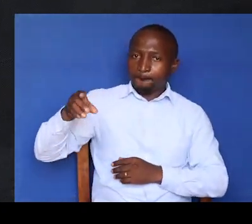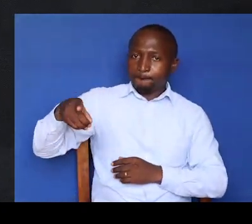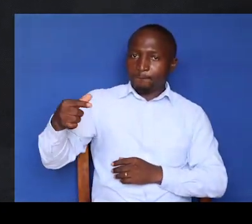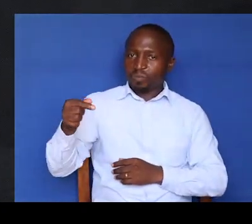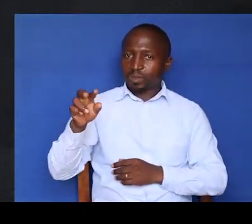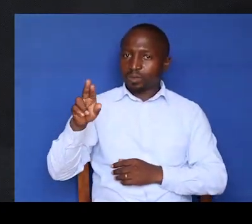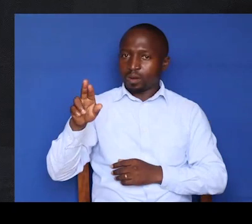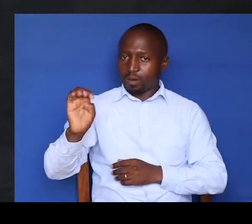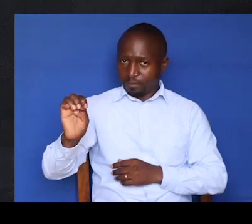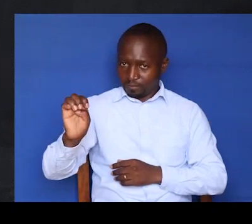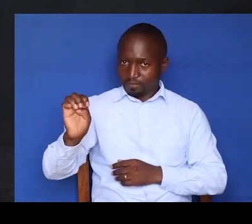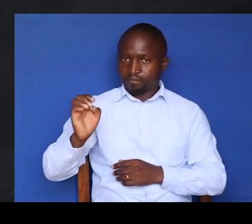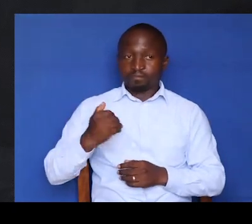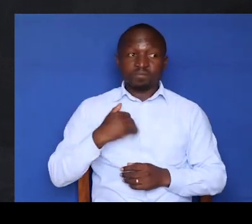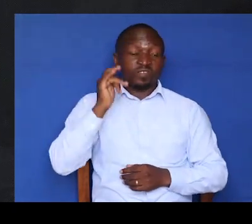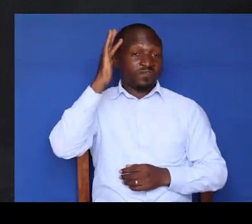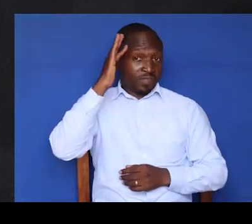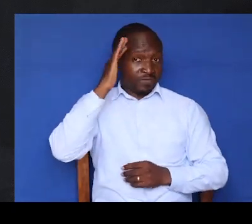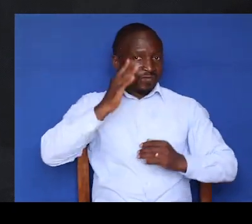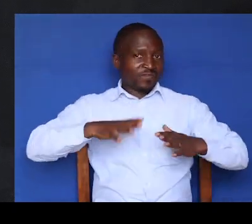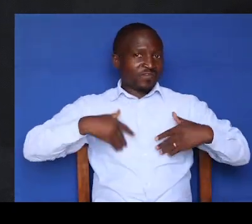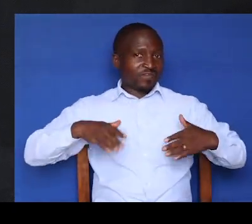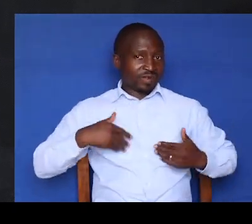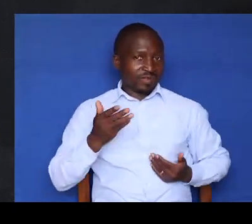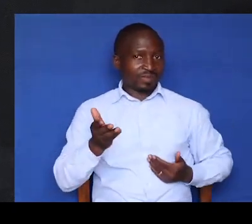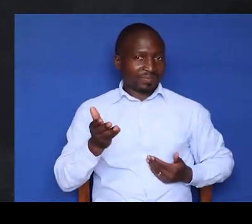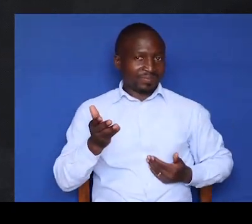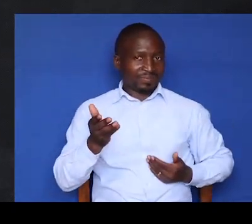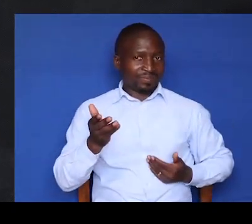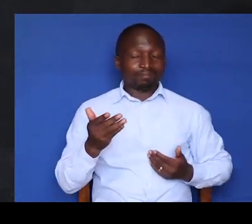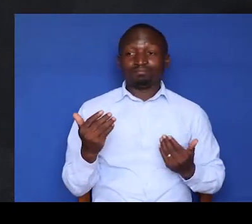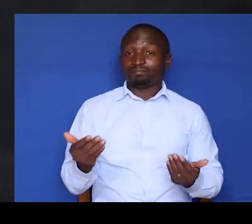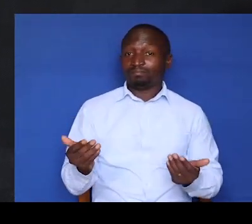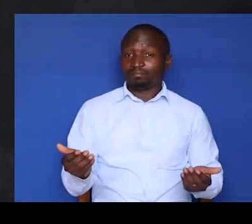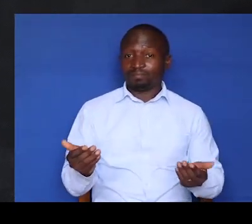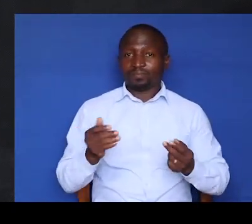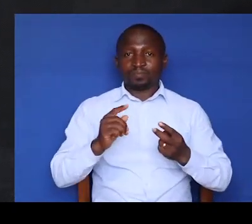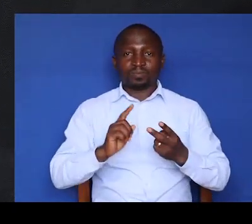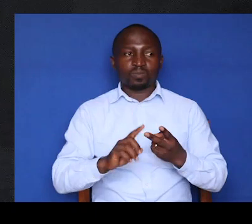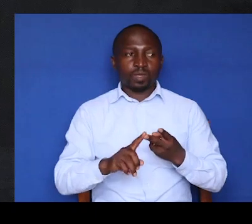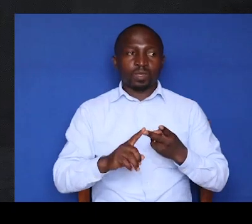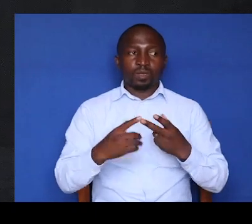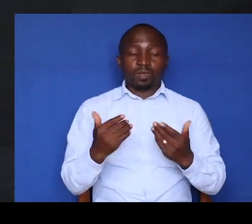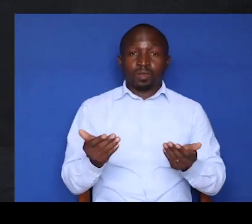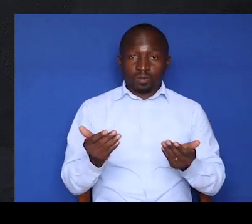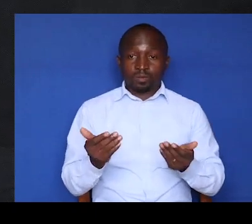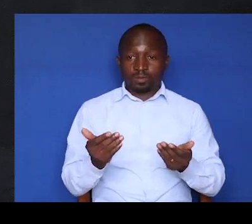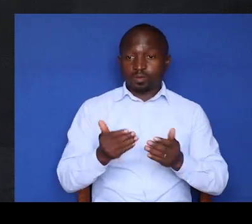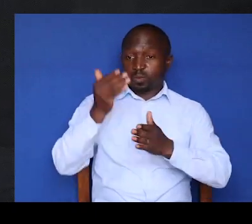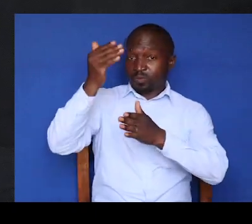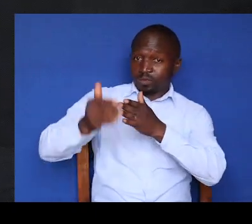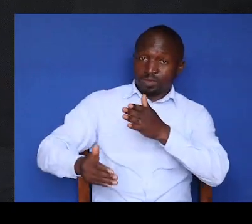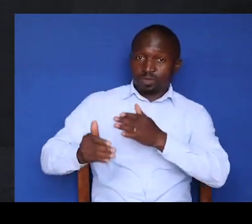think you have enjoyed it. So here, we used to mark